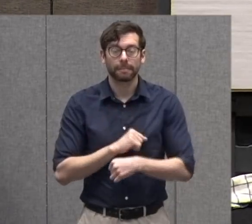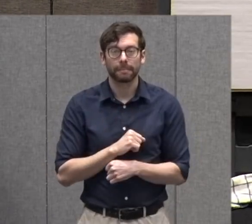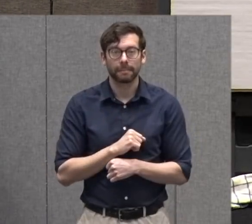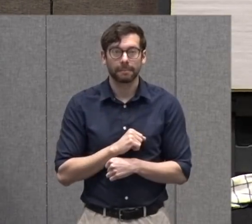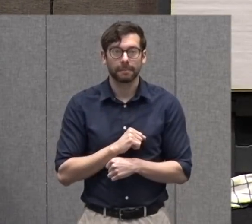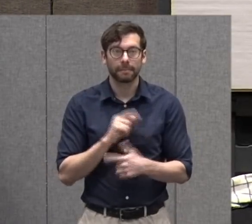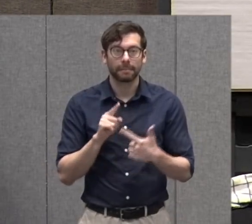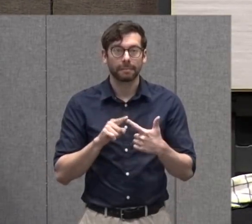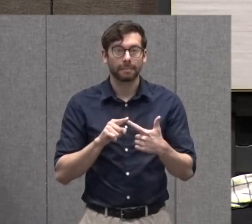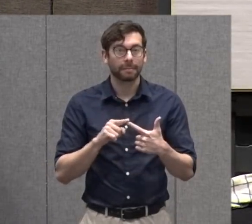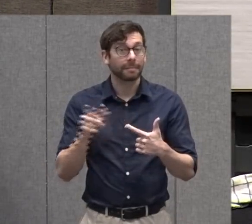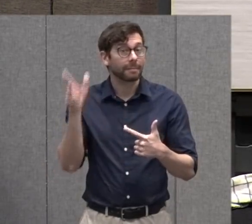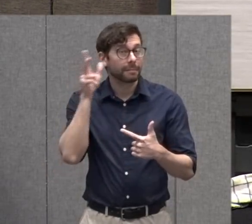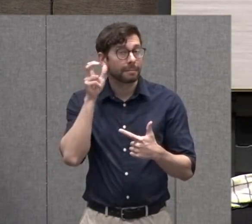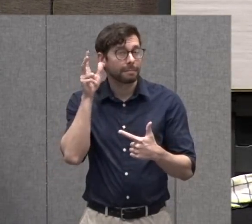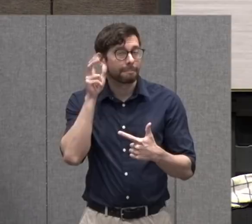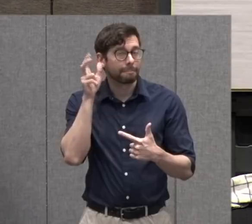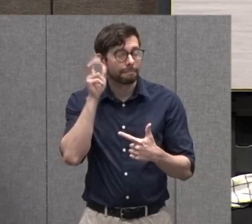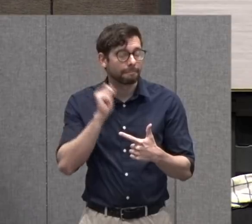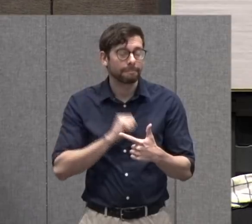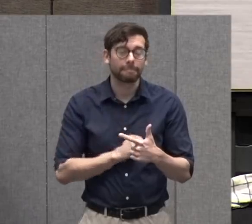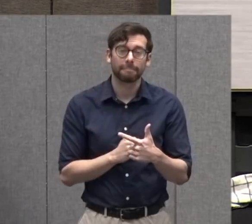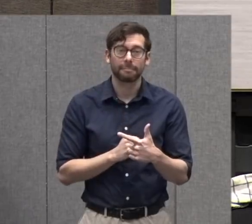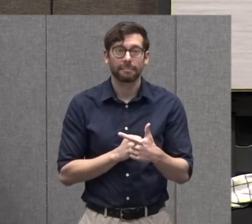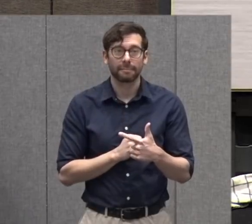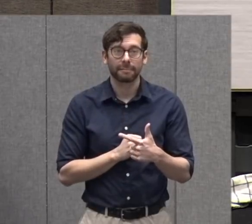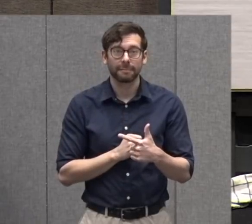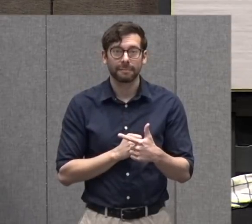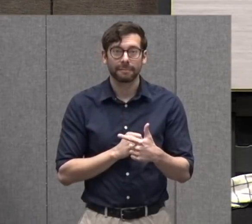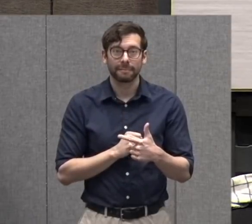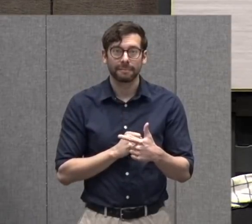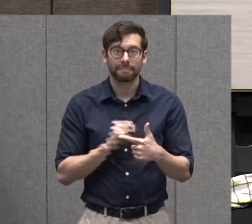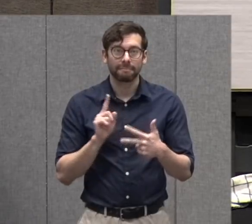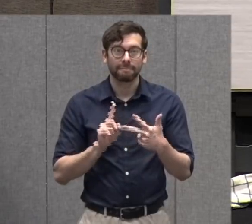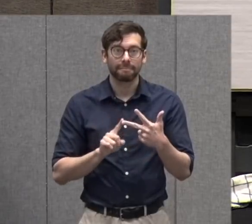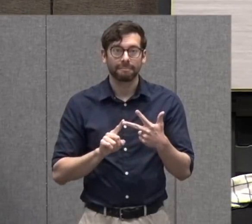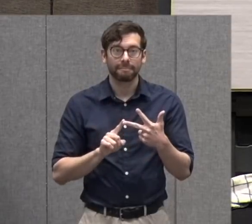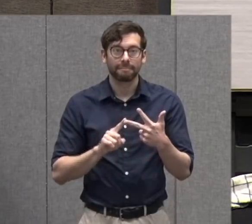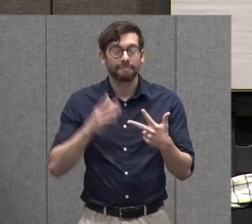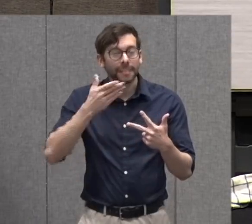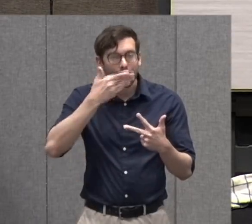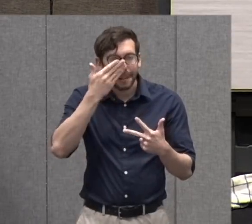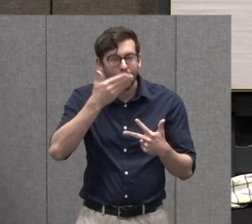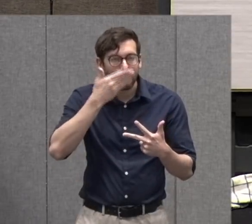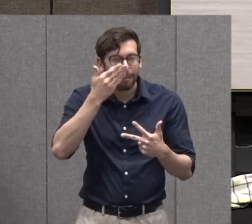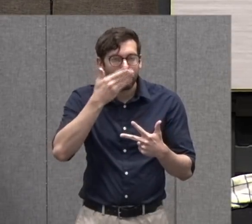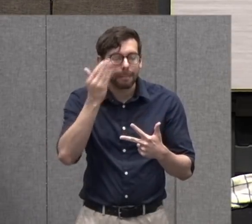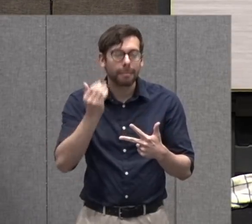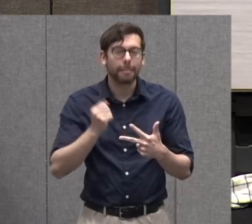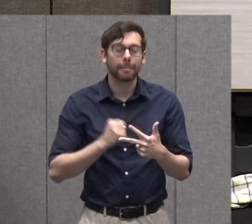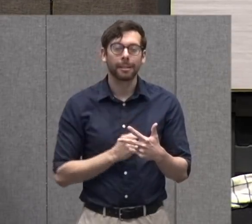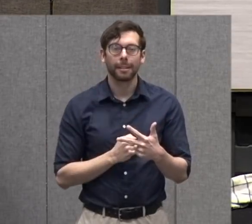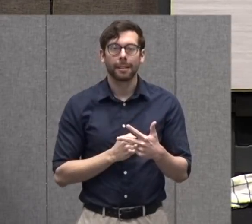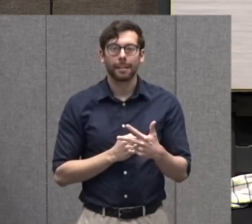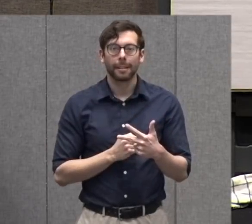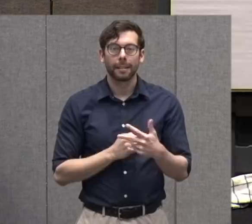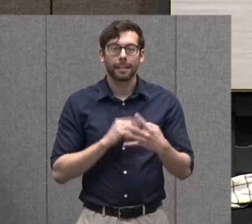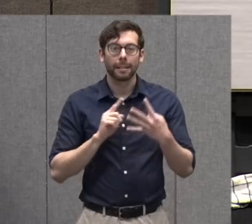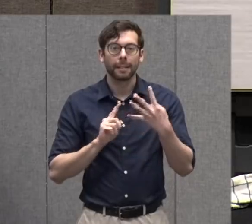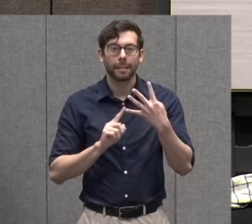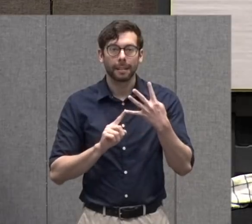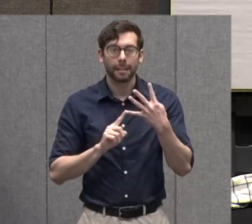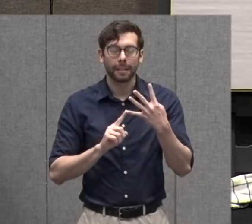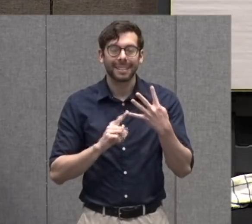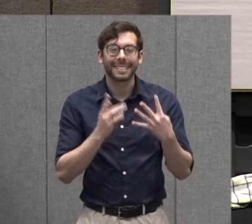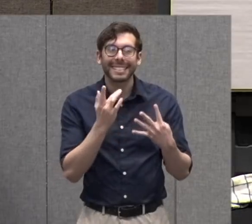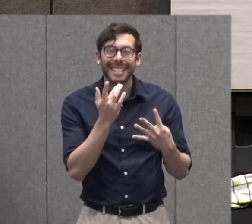sense of hearing, our sense of smell, our sense of